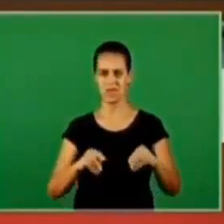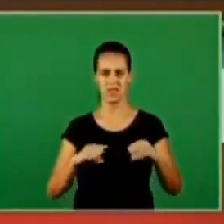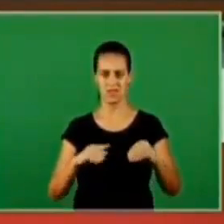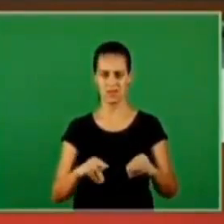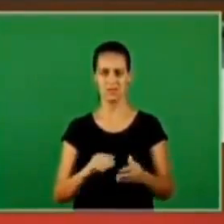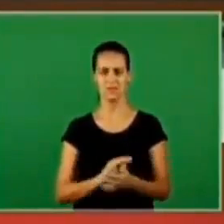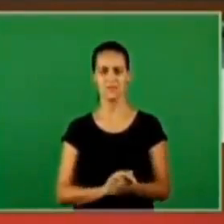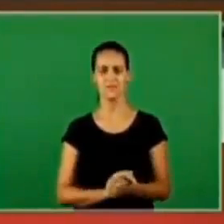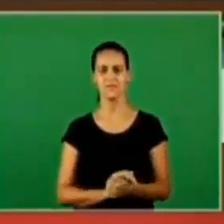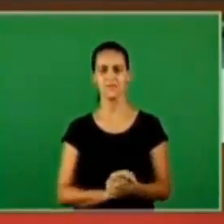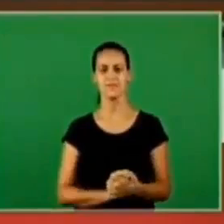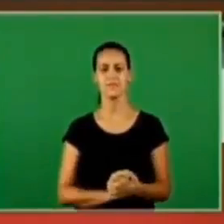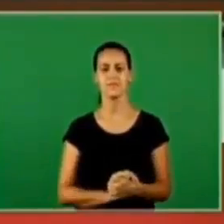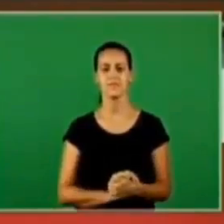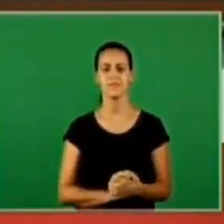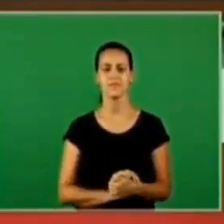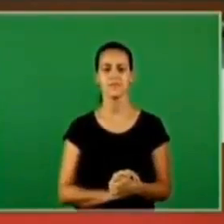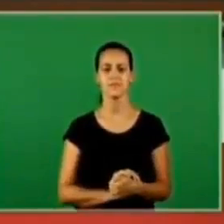know that light is matter.